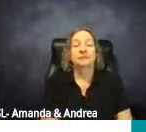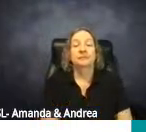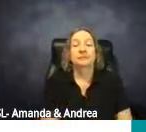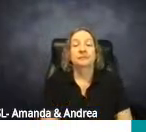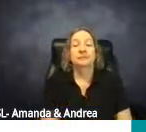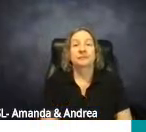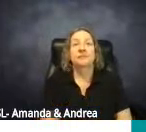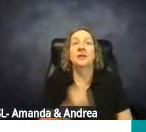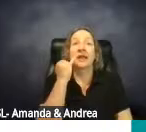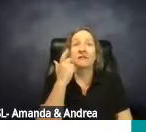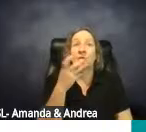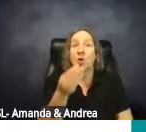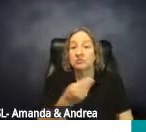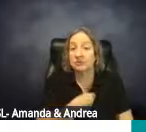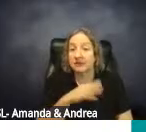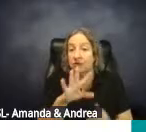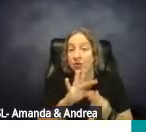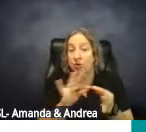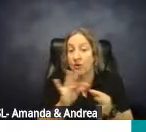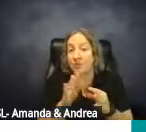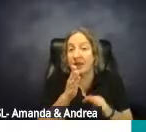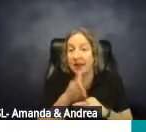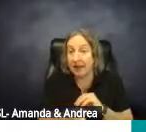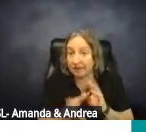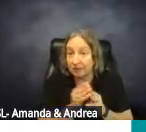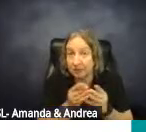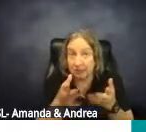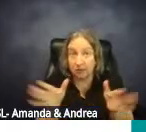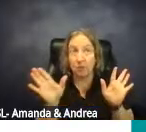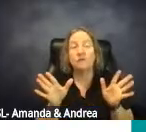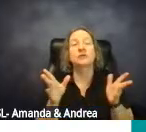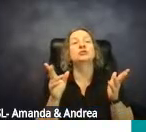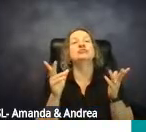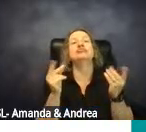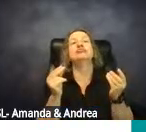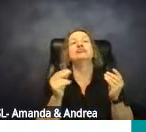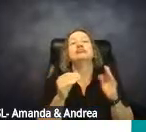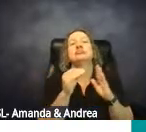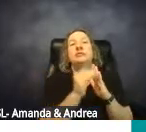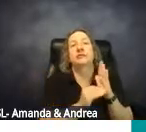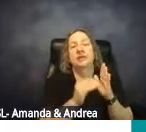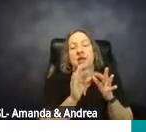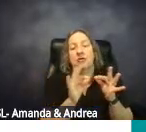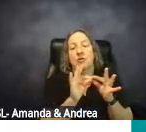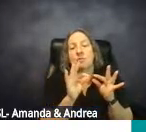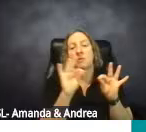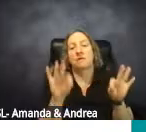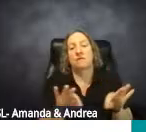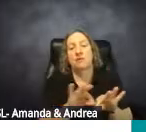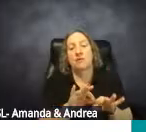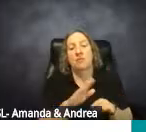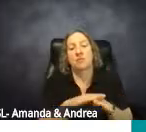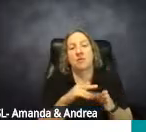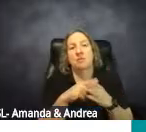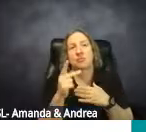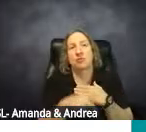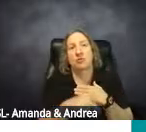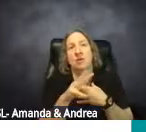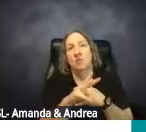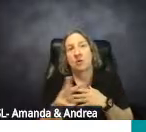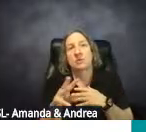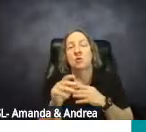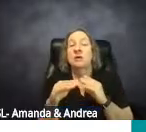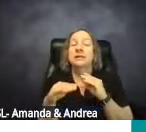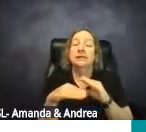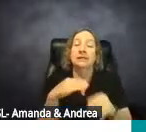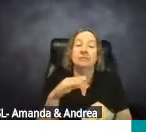To submit comments after the meeting, fill out the comment form on the program website or email your